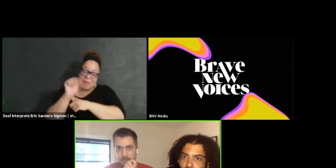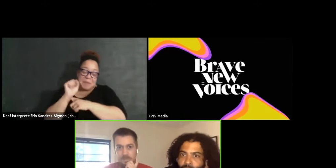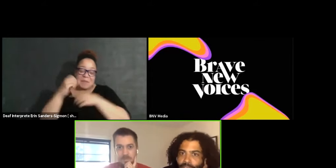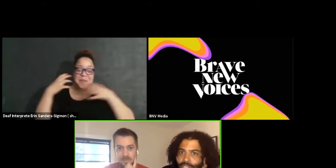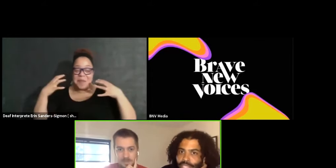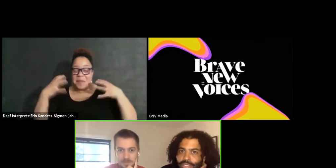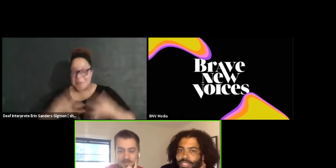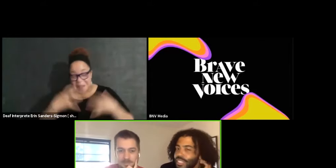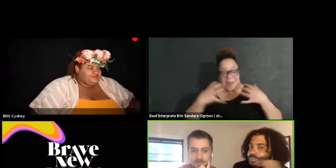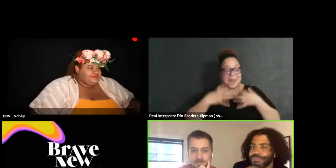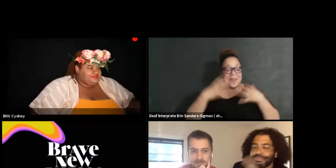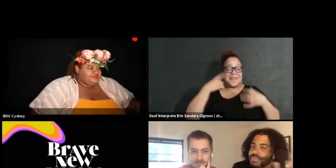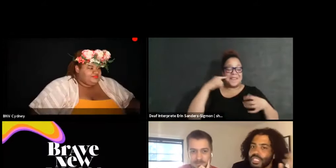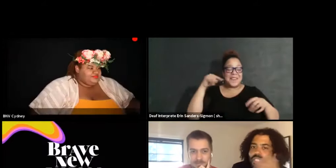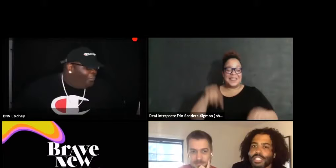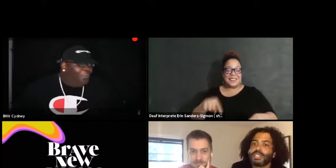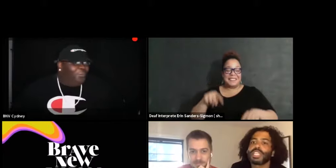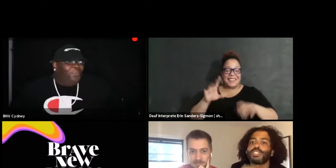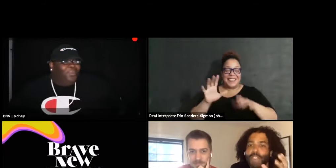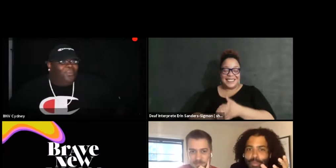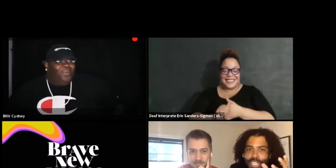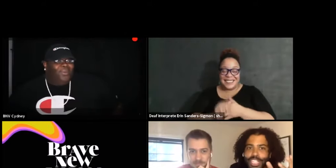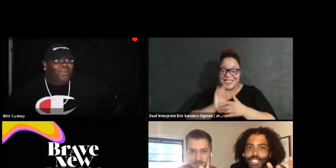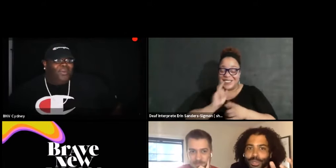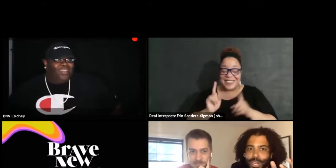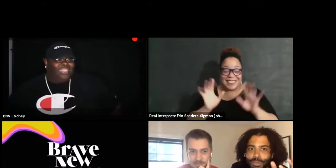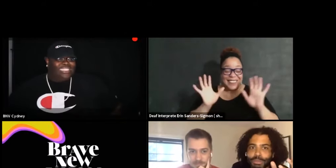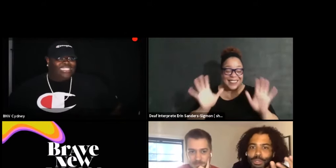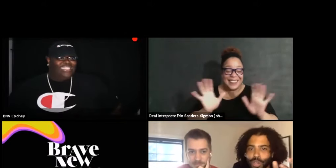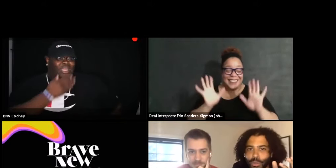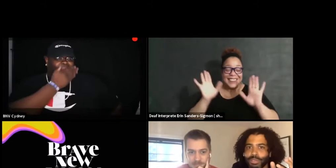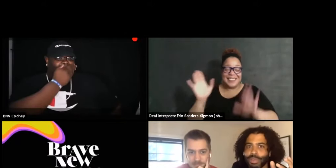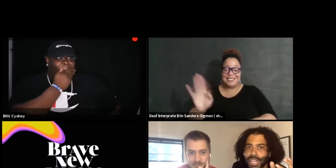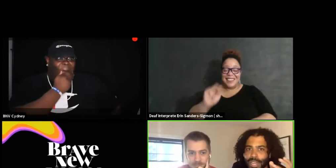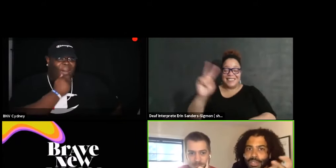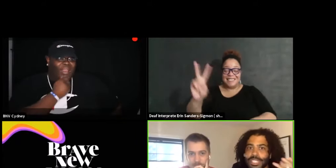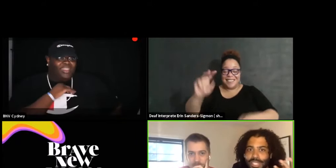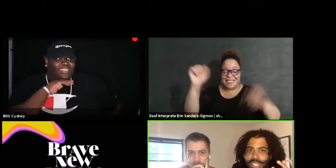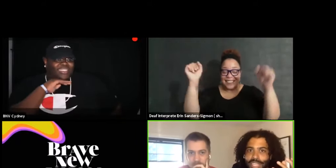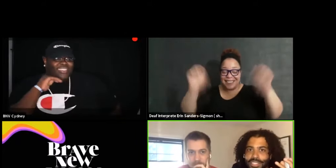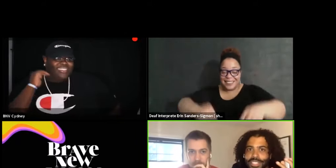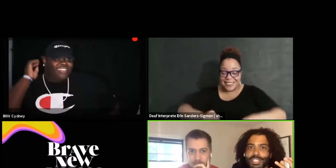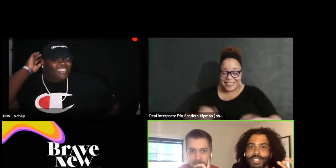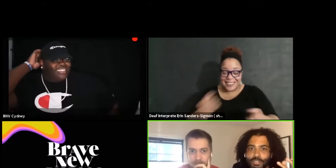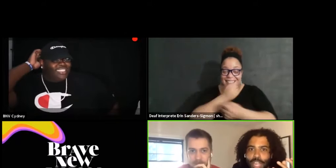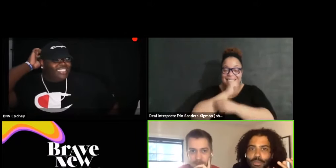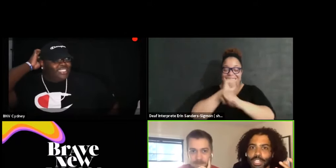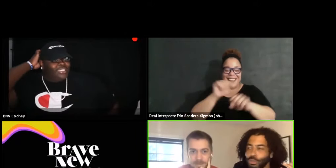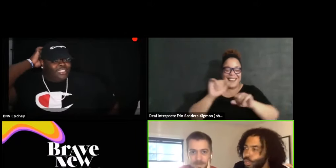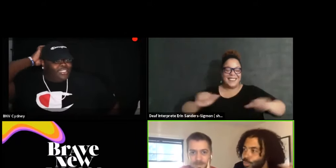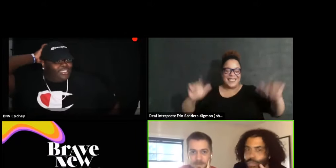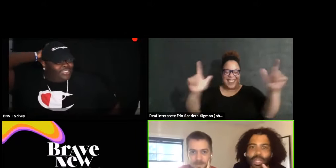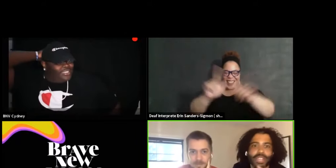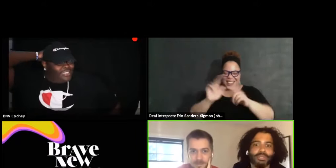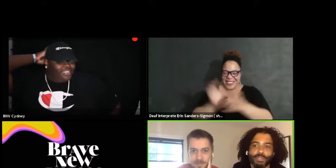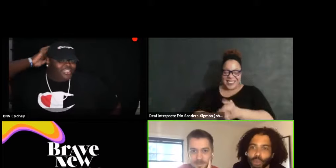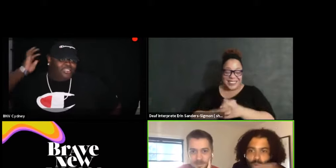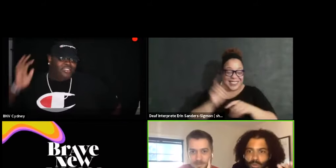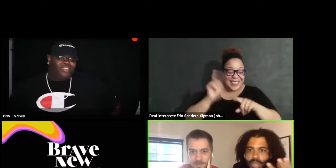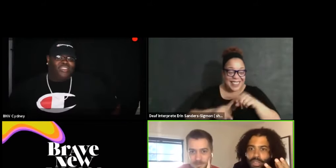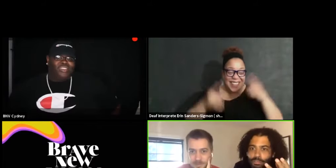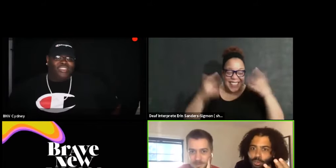love y'all. BMV, this family that you are with right now, this is it. This is the family you will be